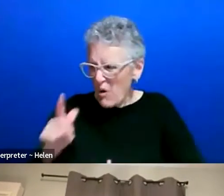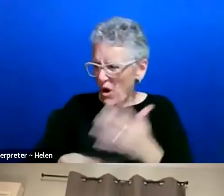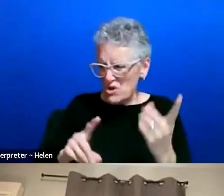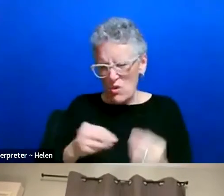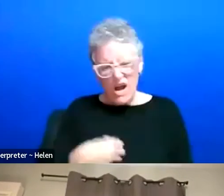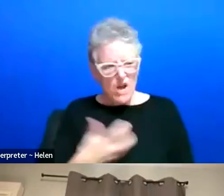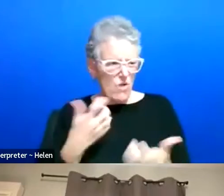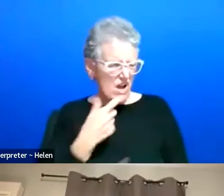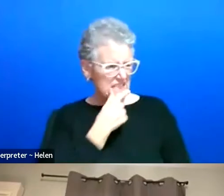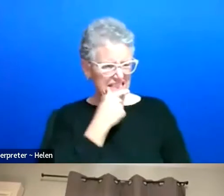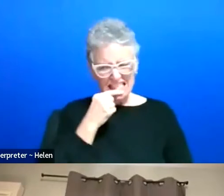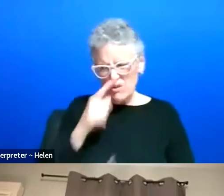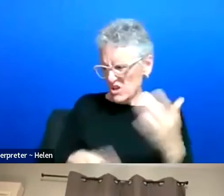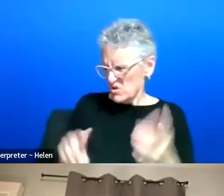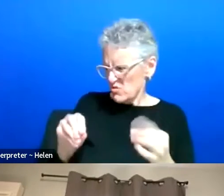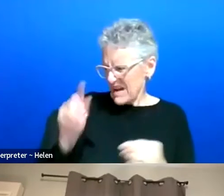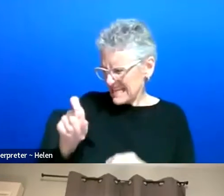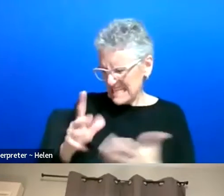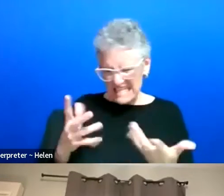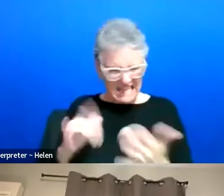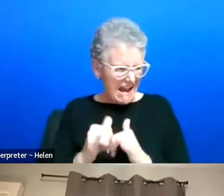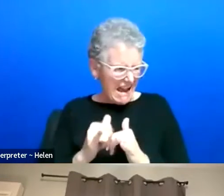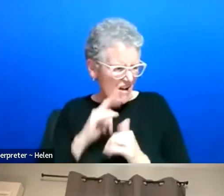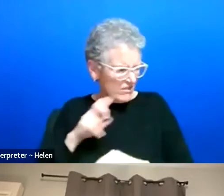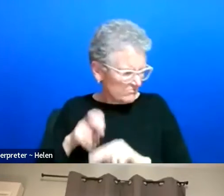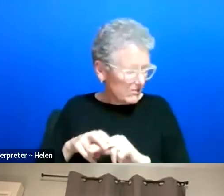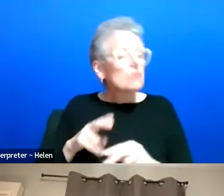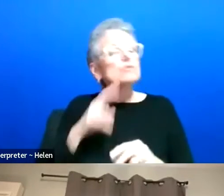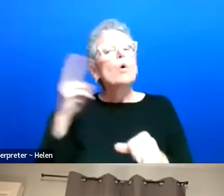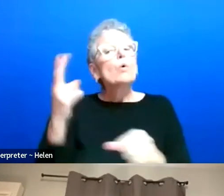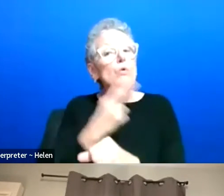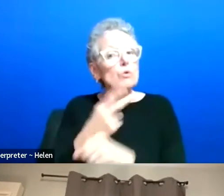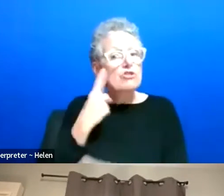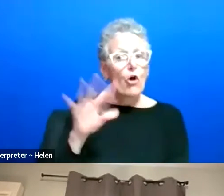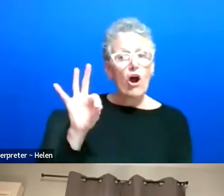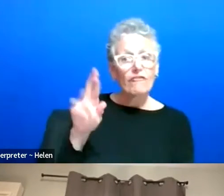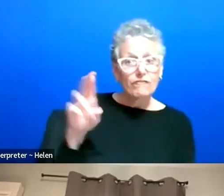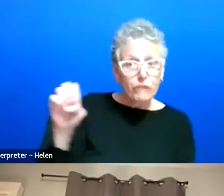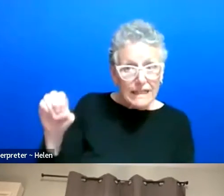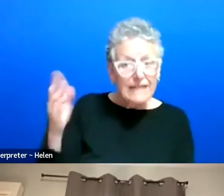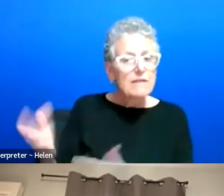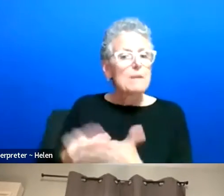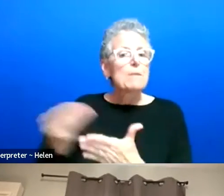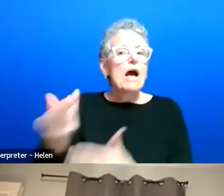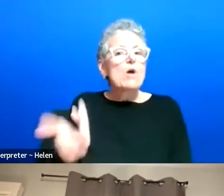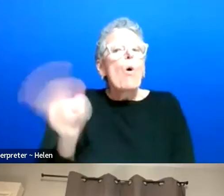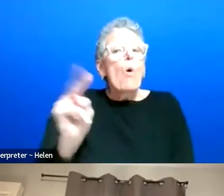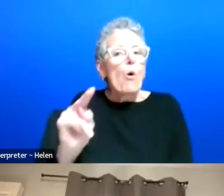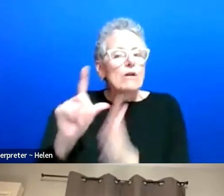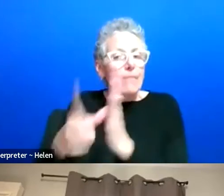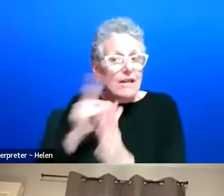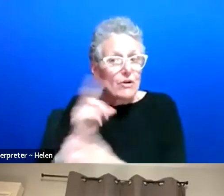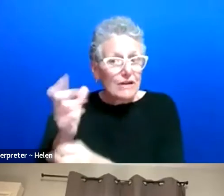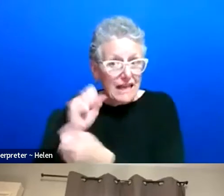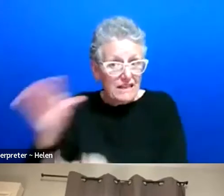to set up in them. So it's really good to use the ones that you can for free and then maybe buy your own later, and then you can get funding or through the grants